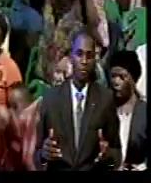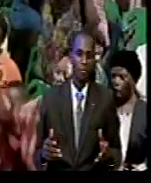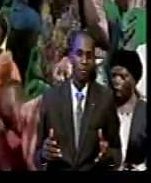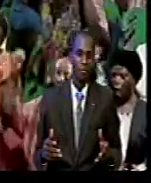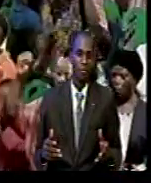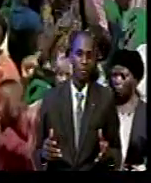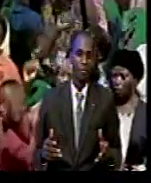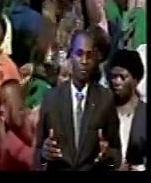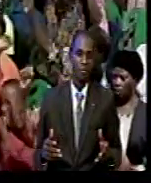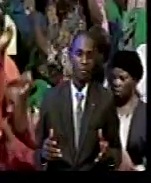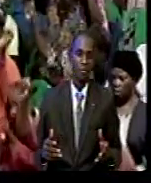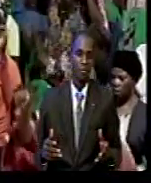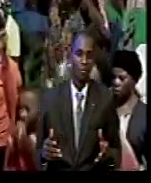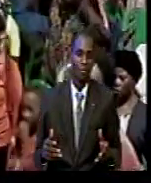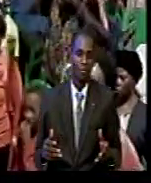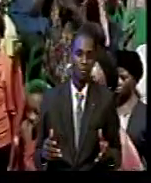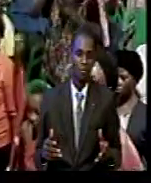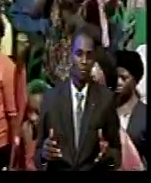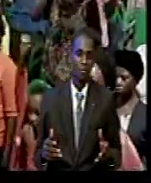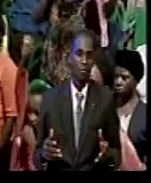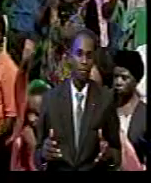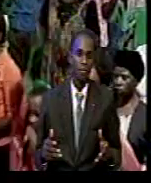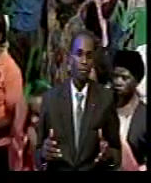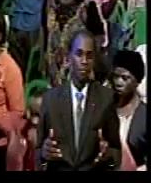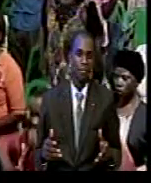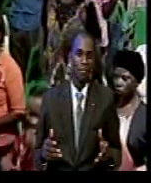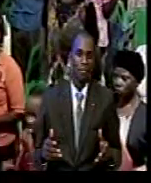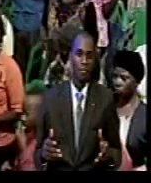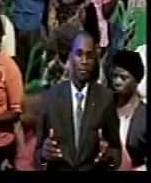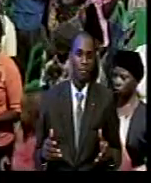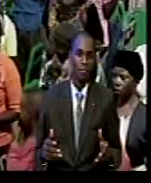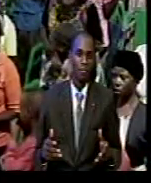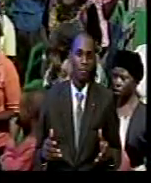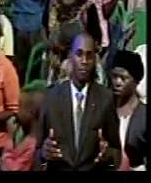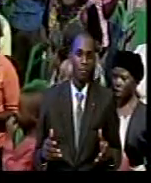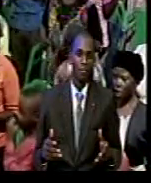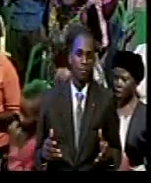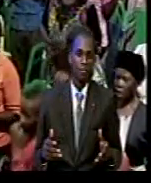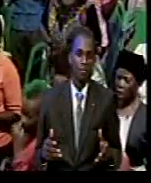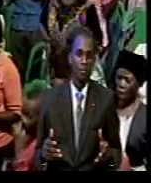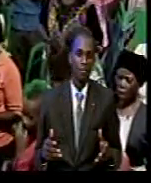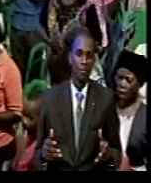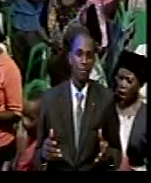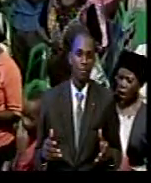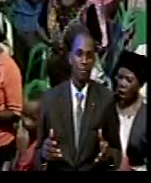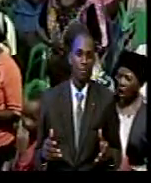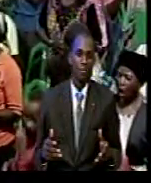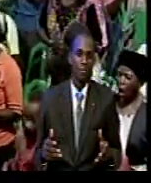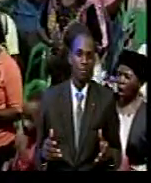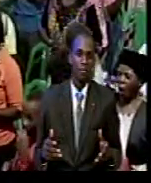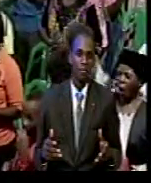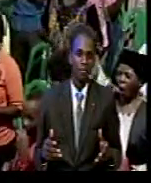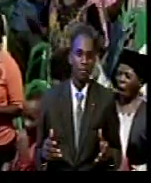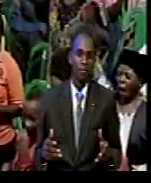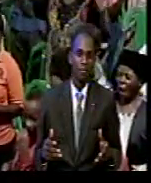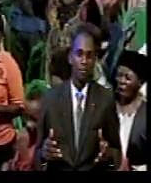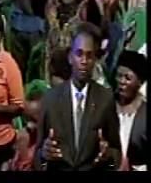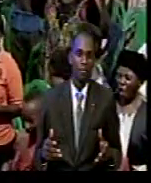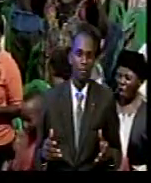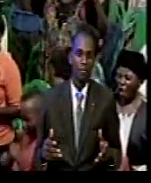pray. Father, we magnify your name, we praise you. There is no other God beside